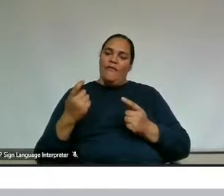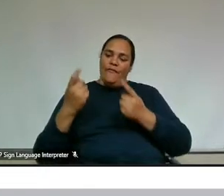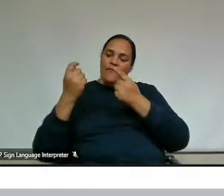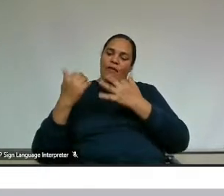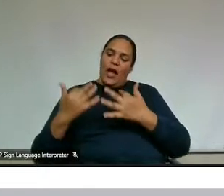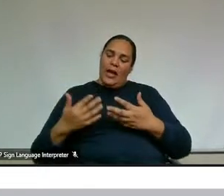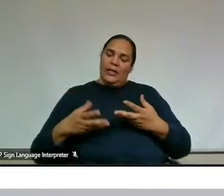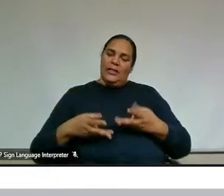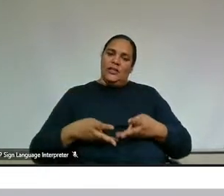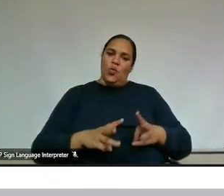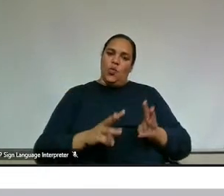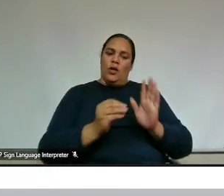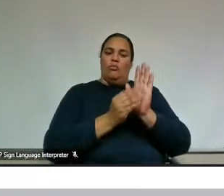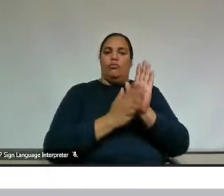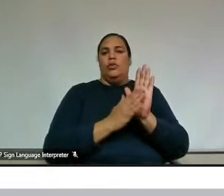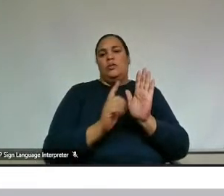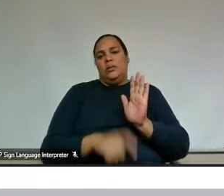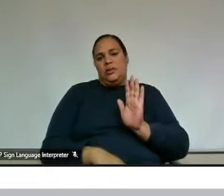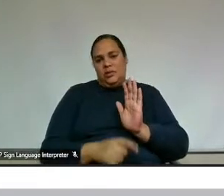on the table.